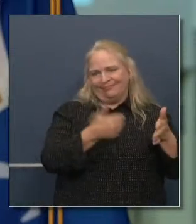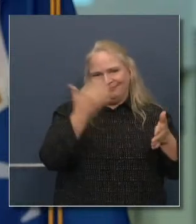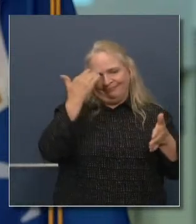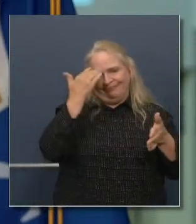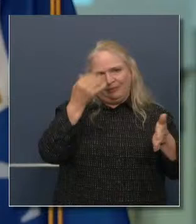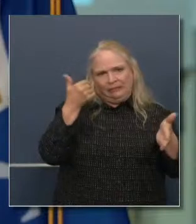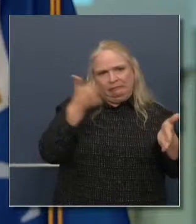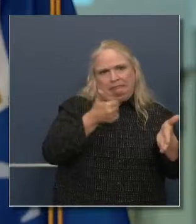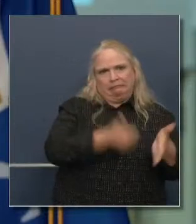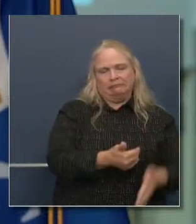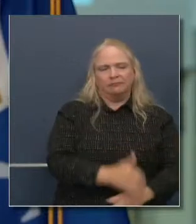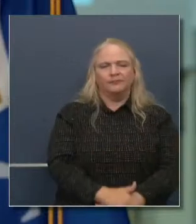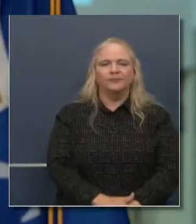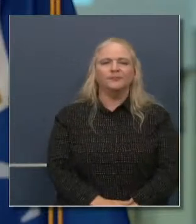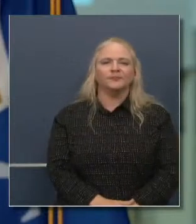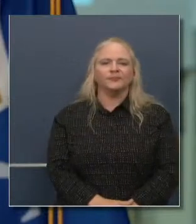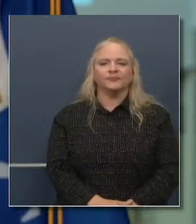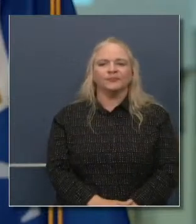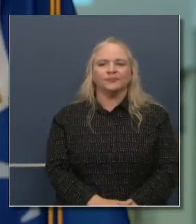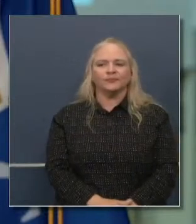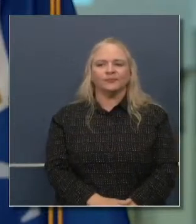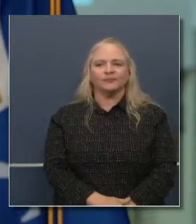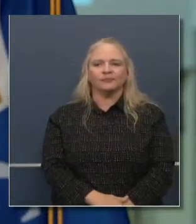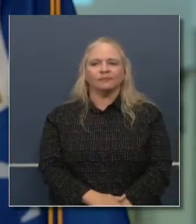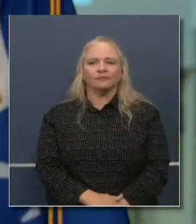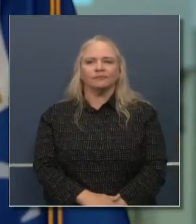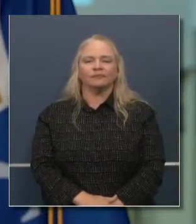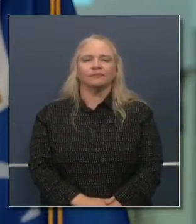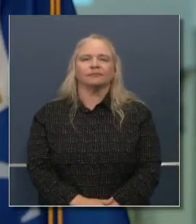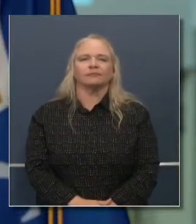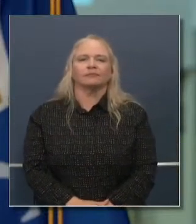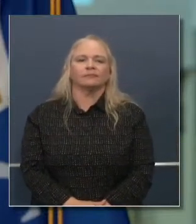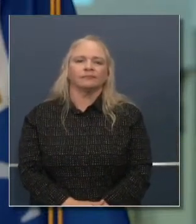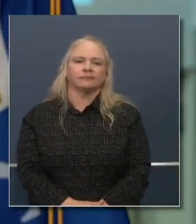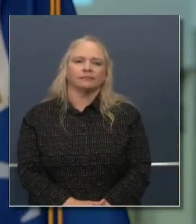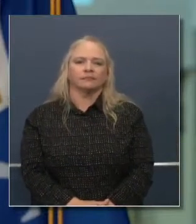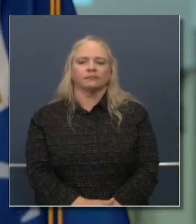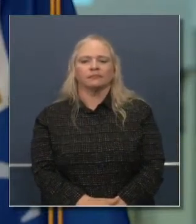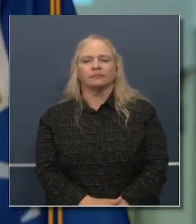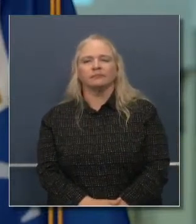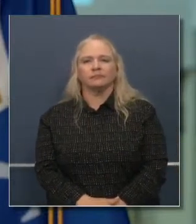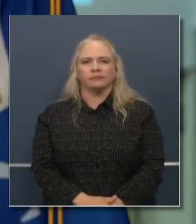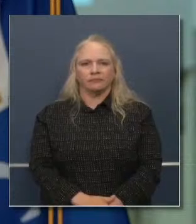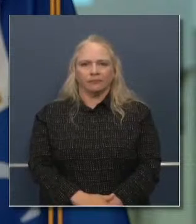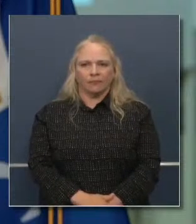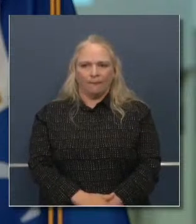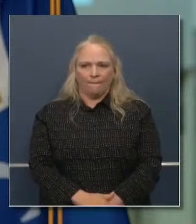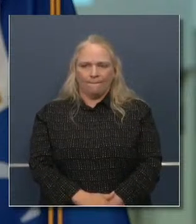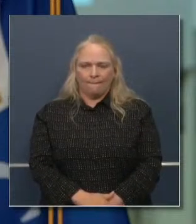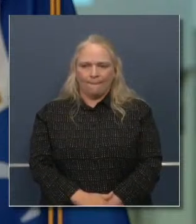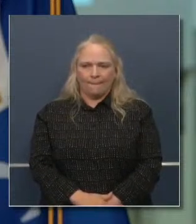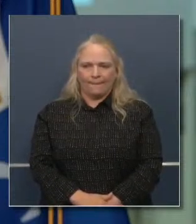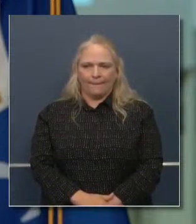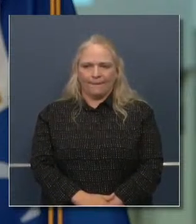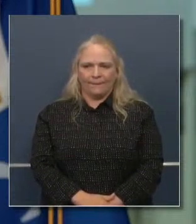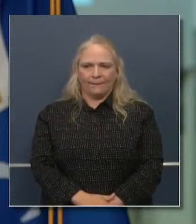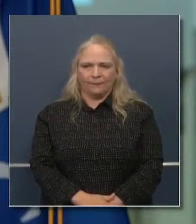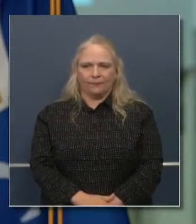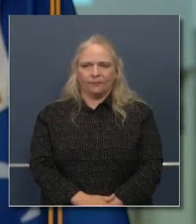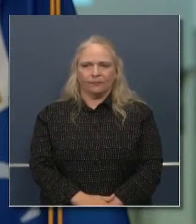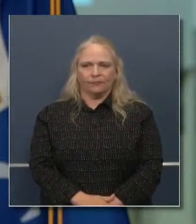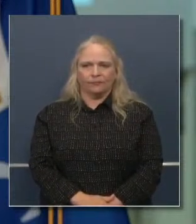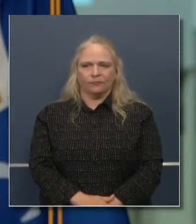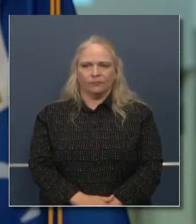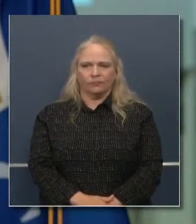Hi, Governor. I understand that you're going to be talking to the subject of testing strategy tomorrow with Dr.